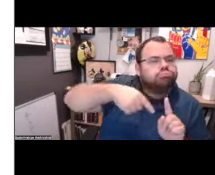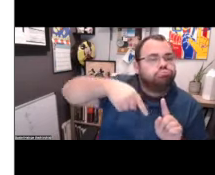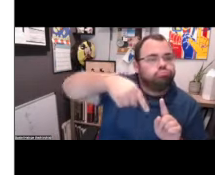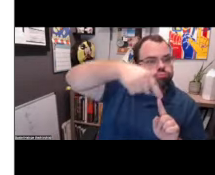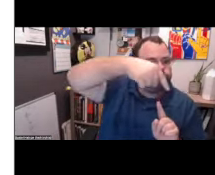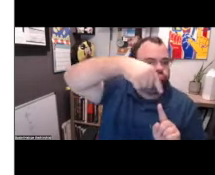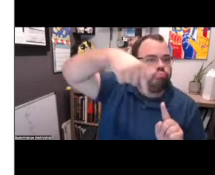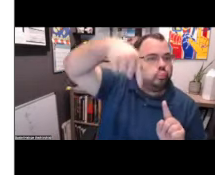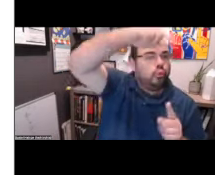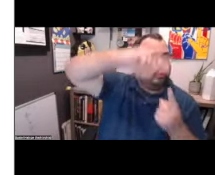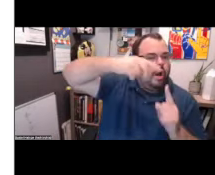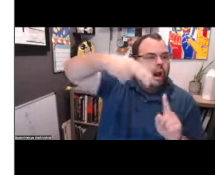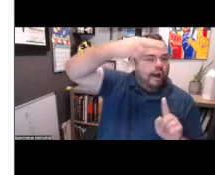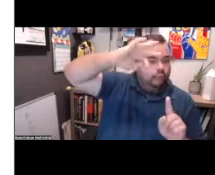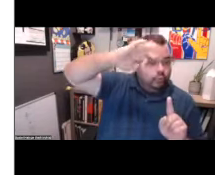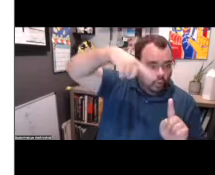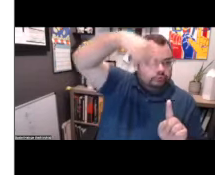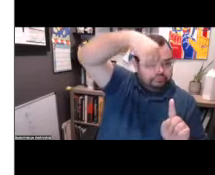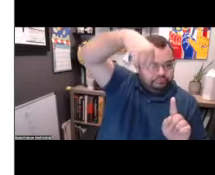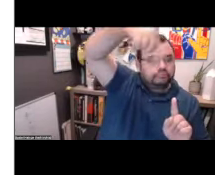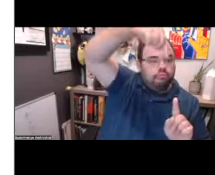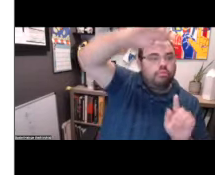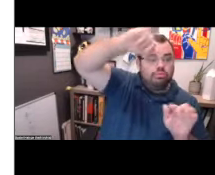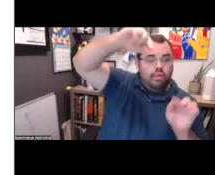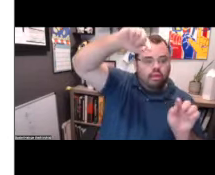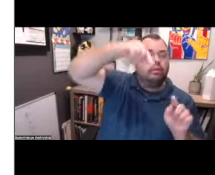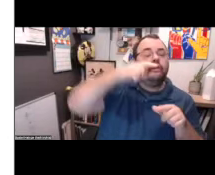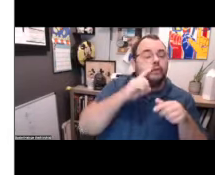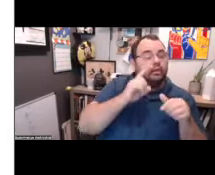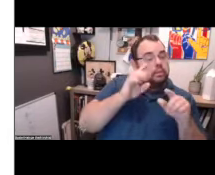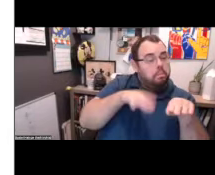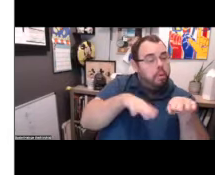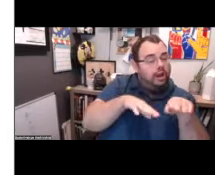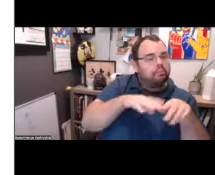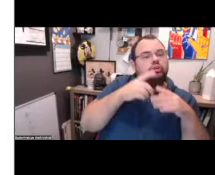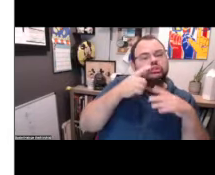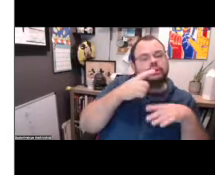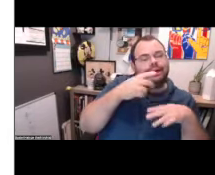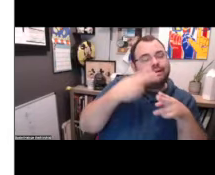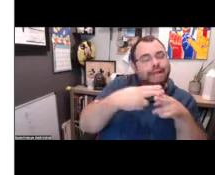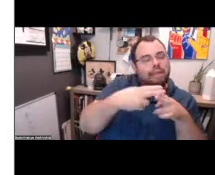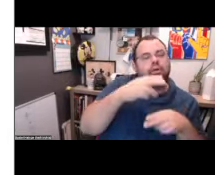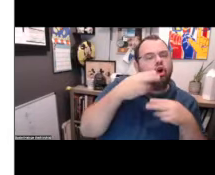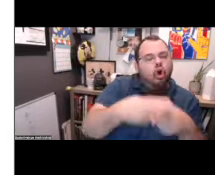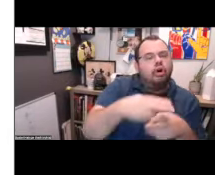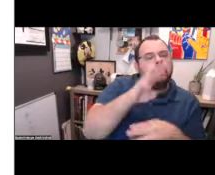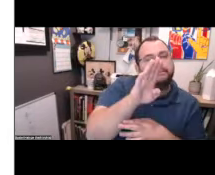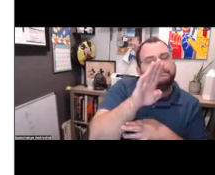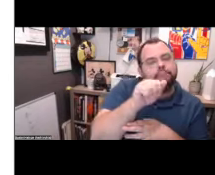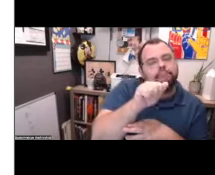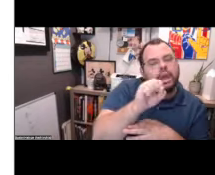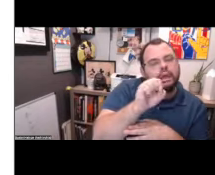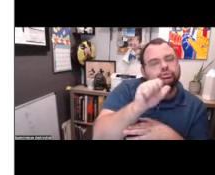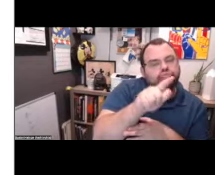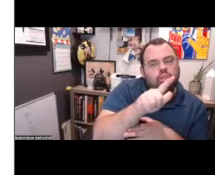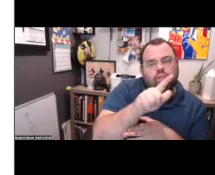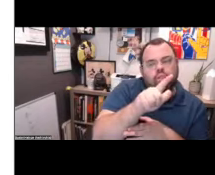for the cochlea, all the way from the low all the way to the high. So